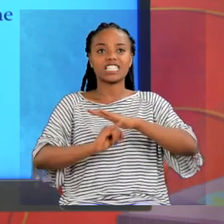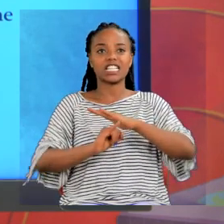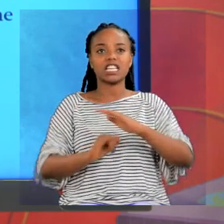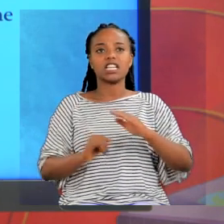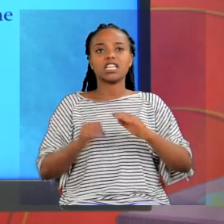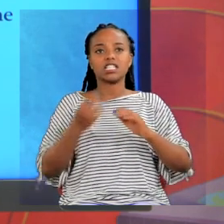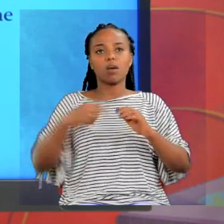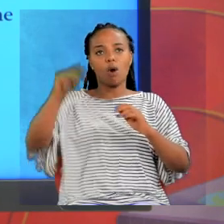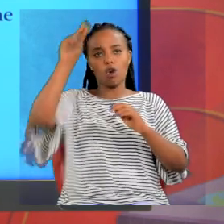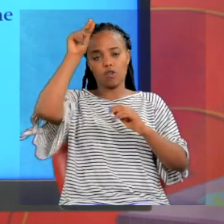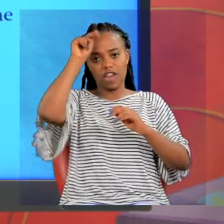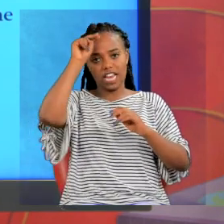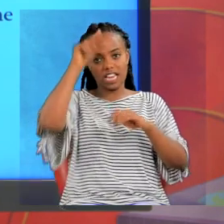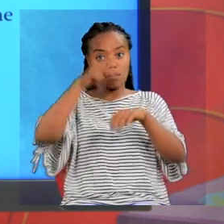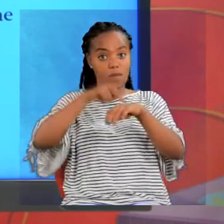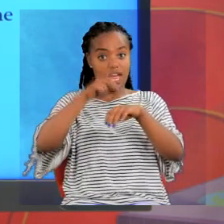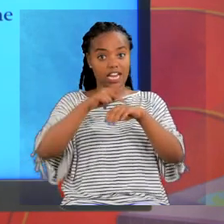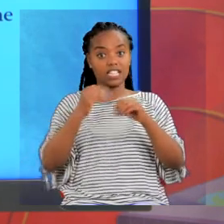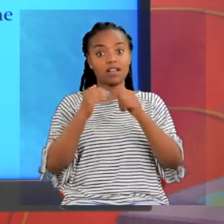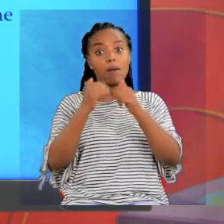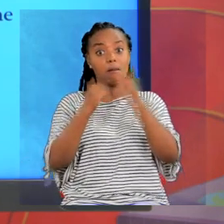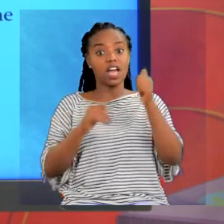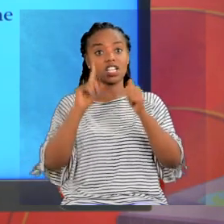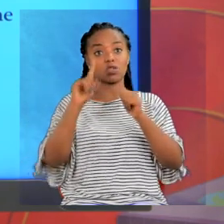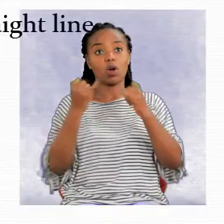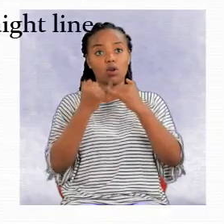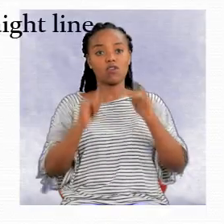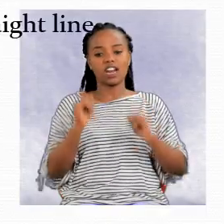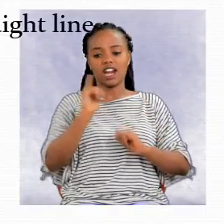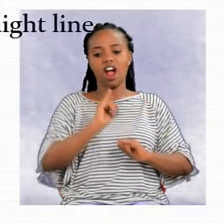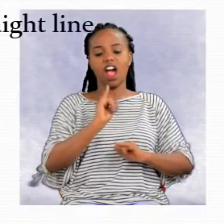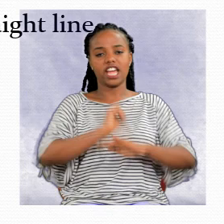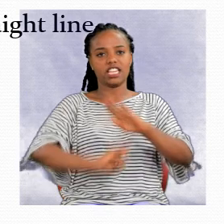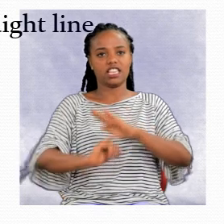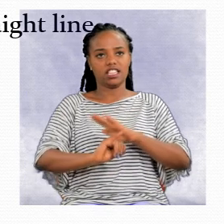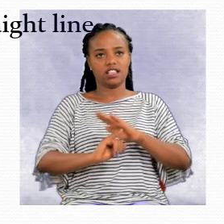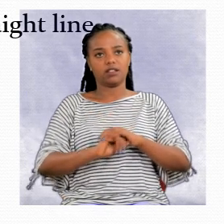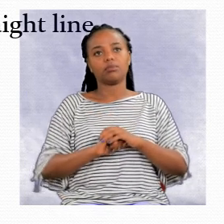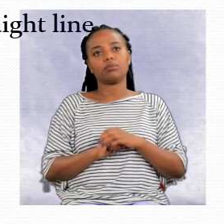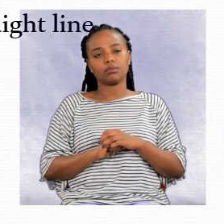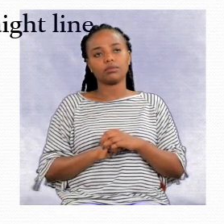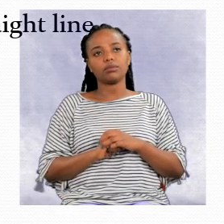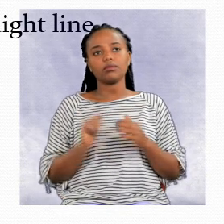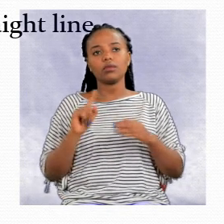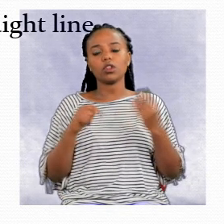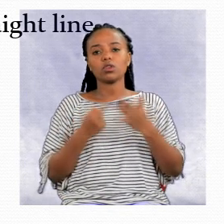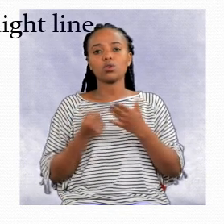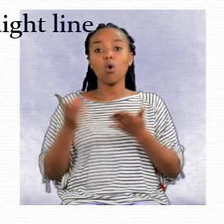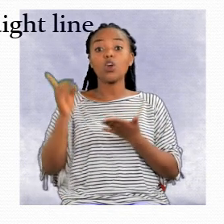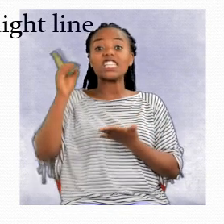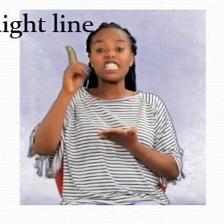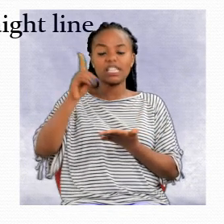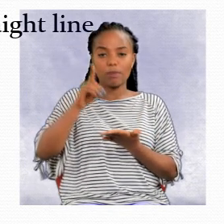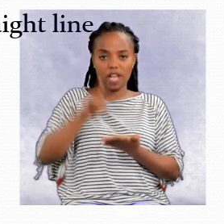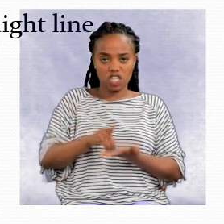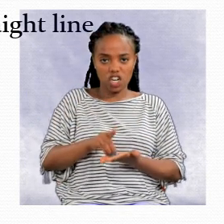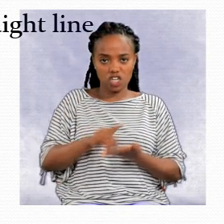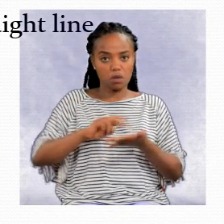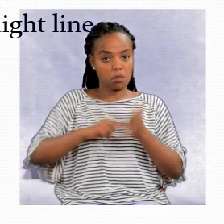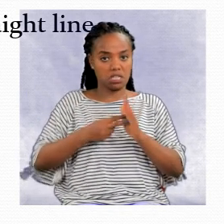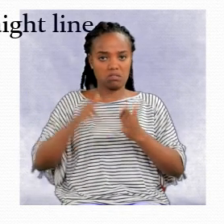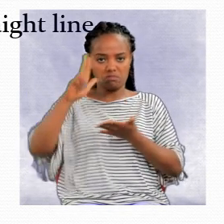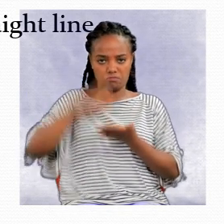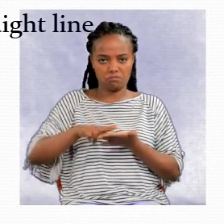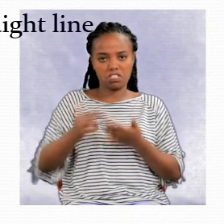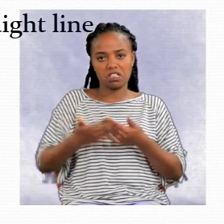of period minus 1 over the interest rate per period. So depreciation means it